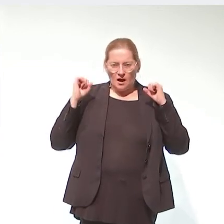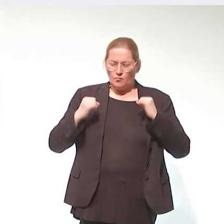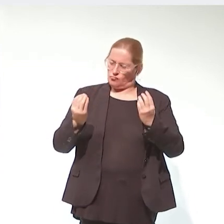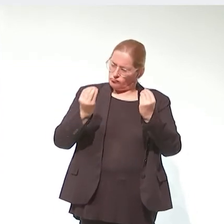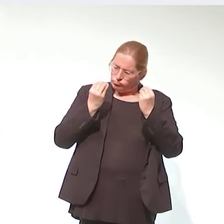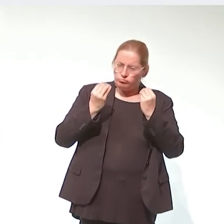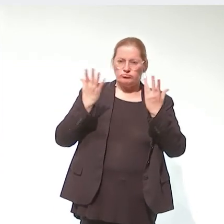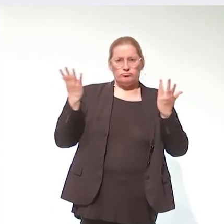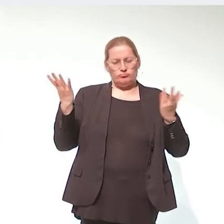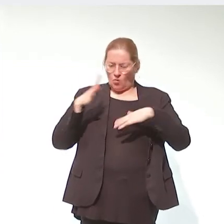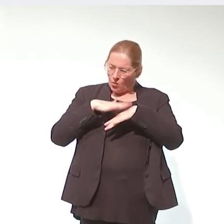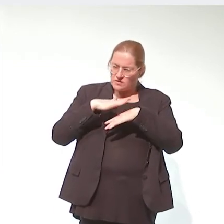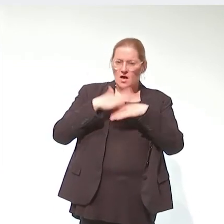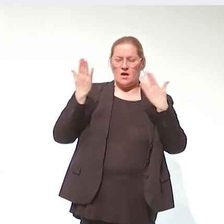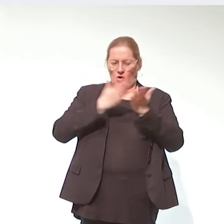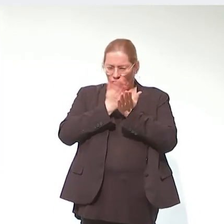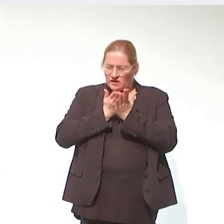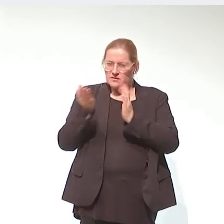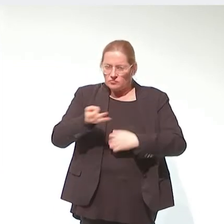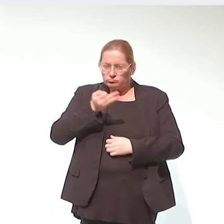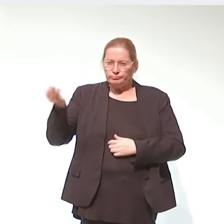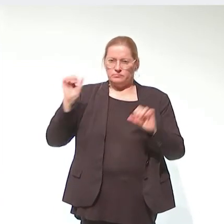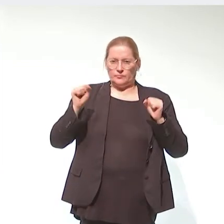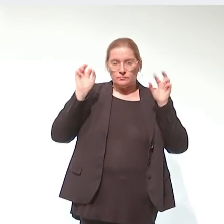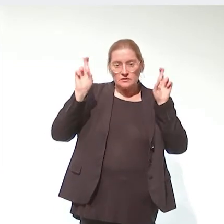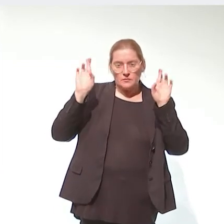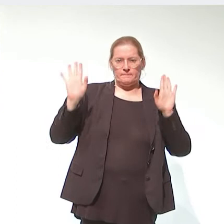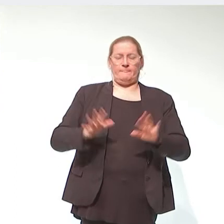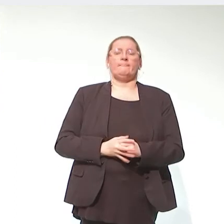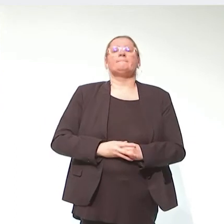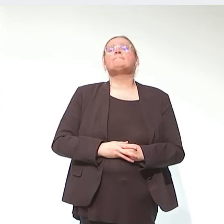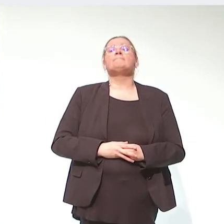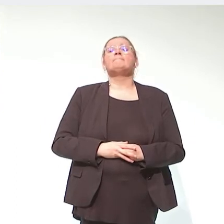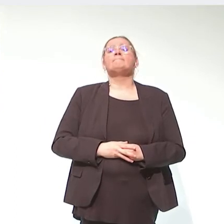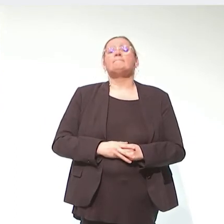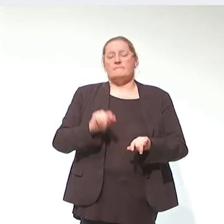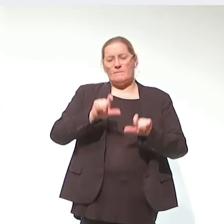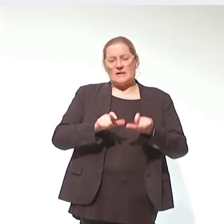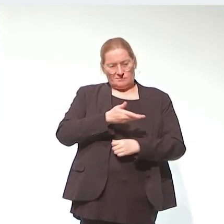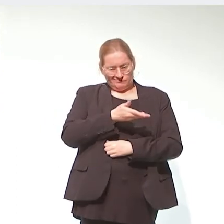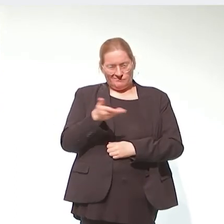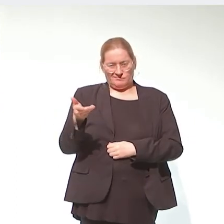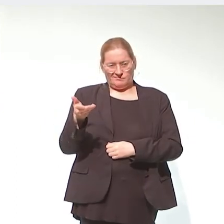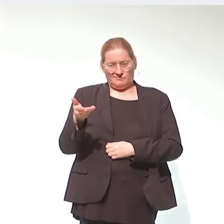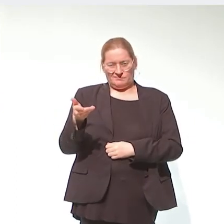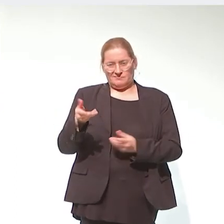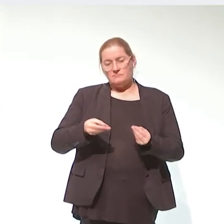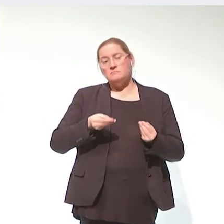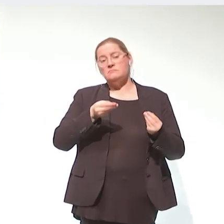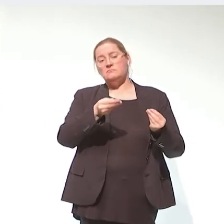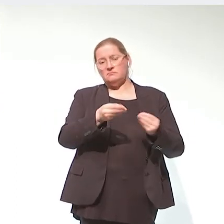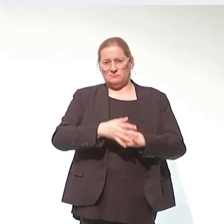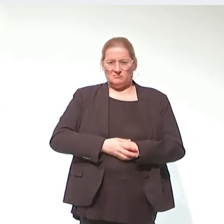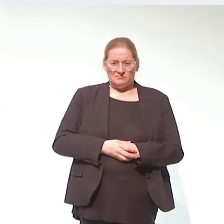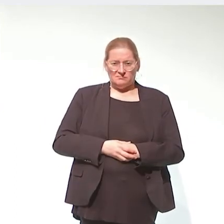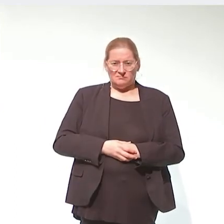them, we will enable them we will empower students in order